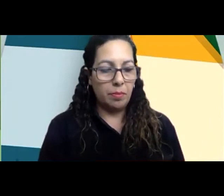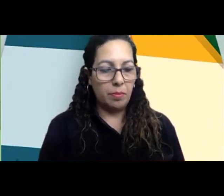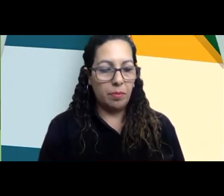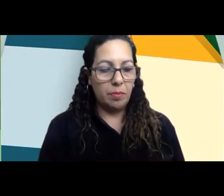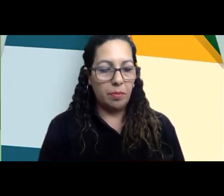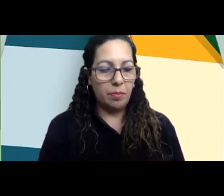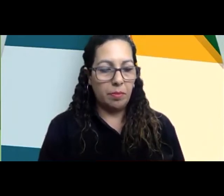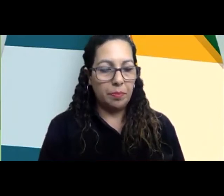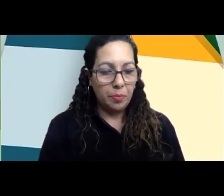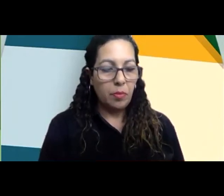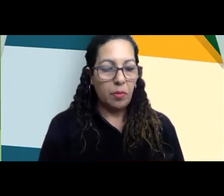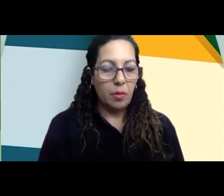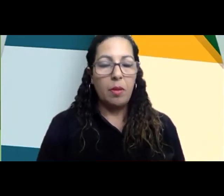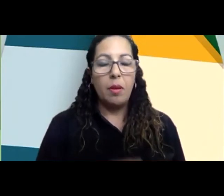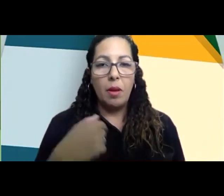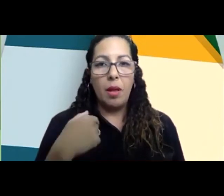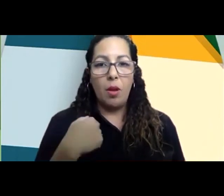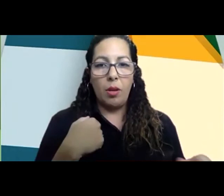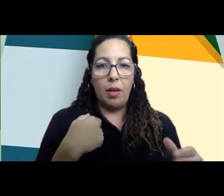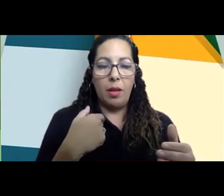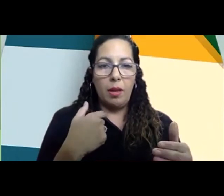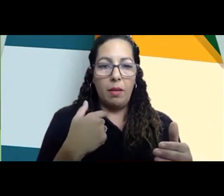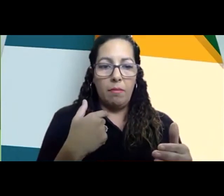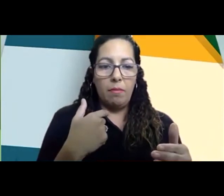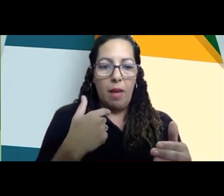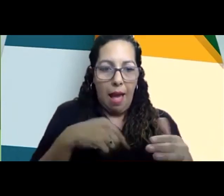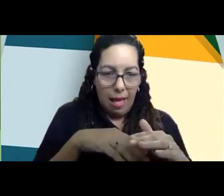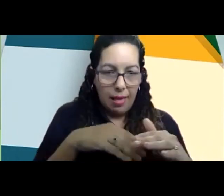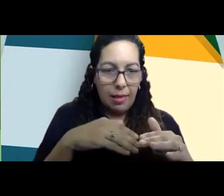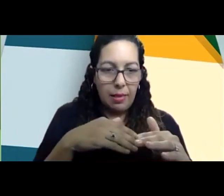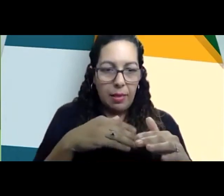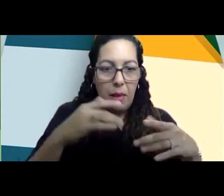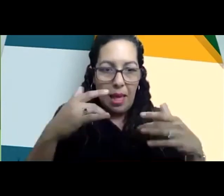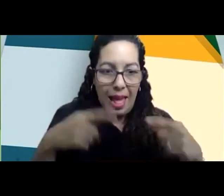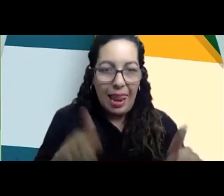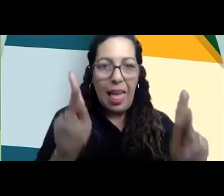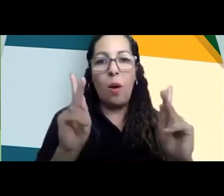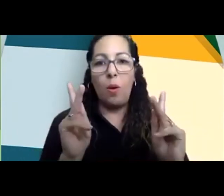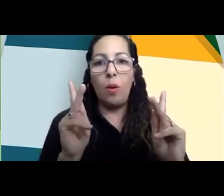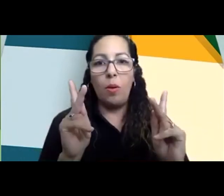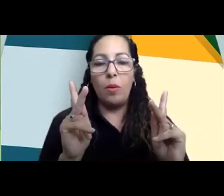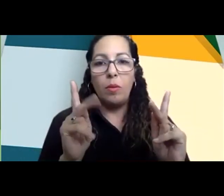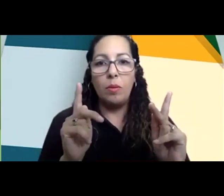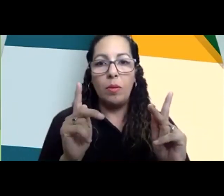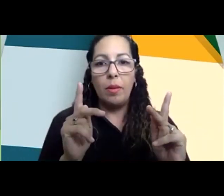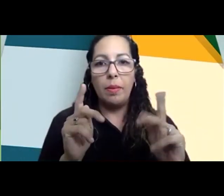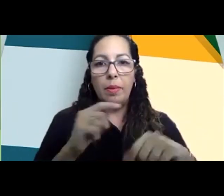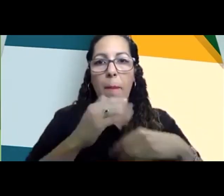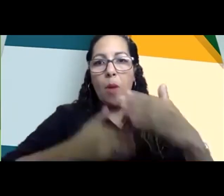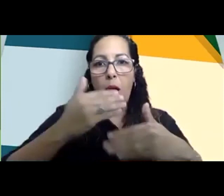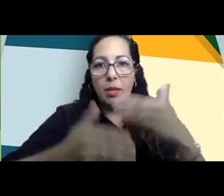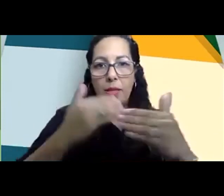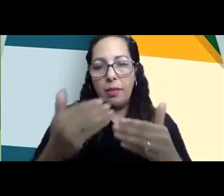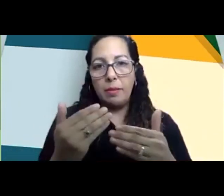adopting policies that allow the procurement process to be basically